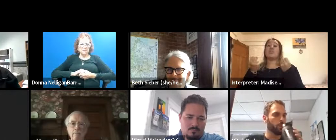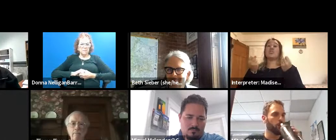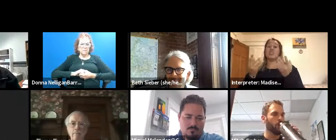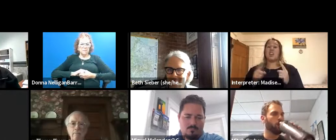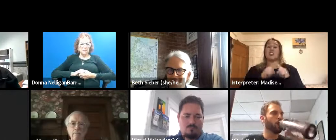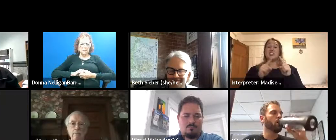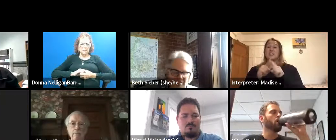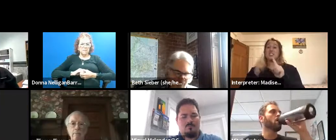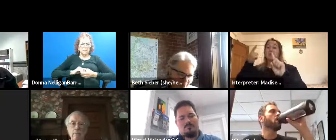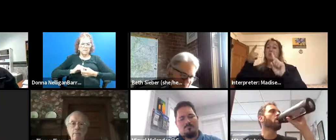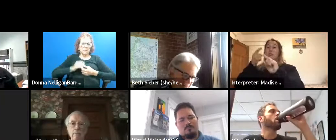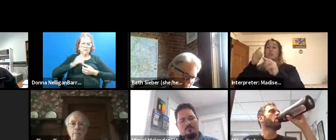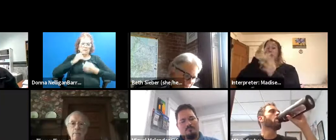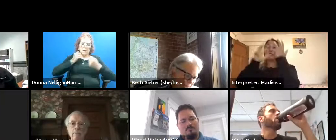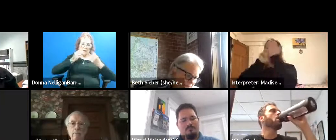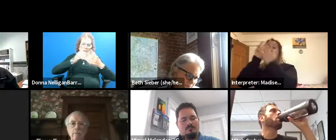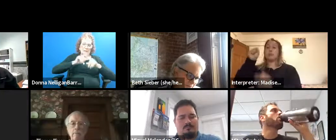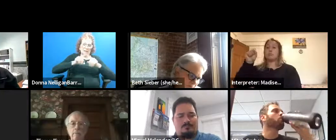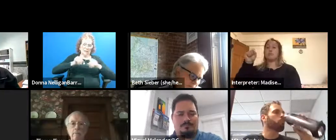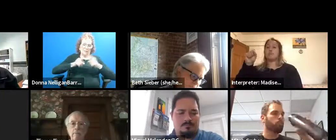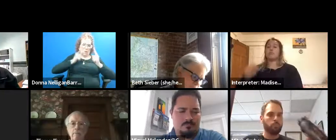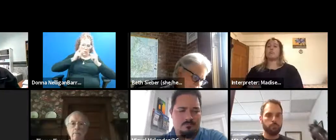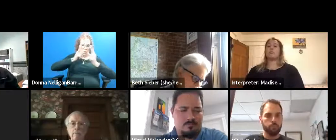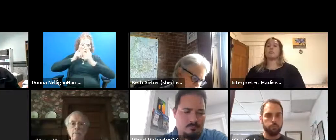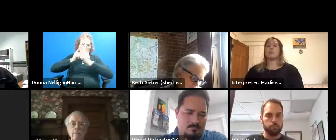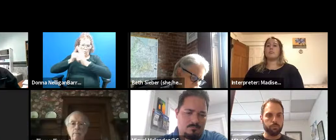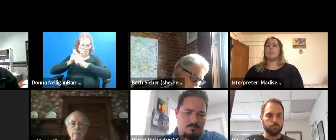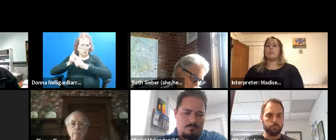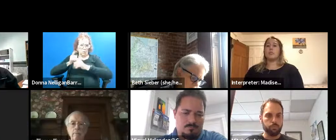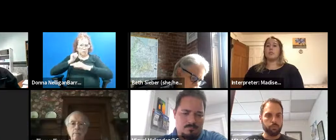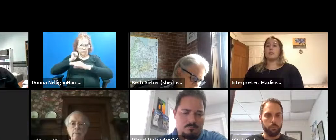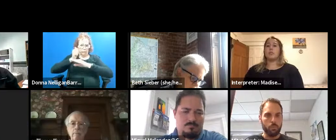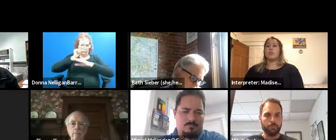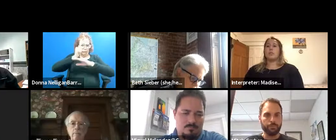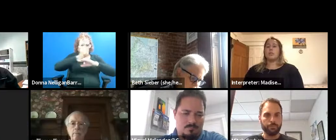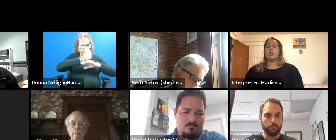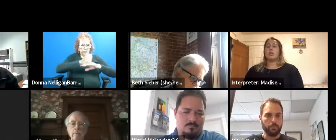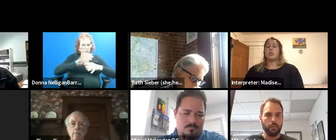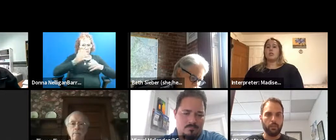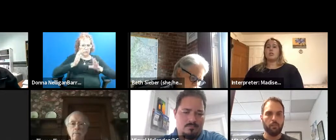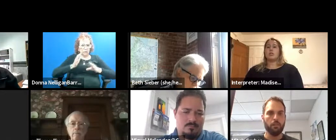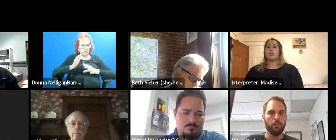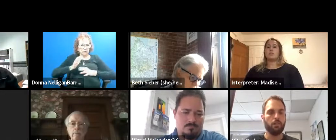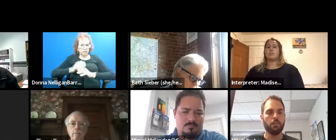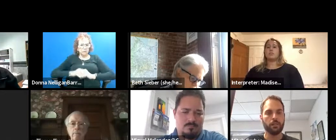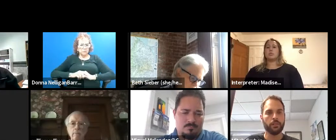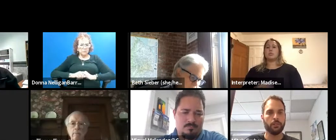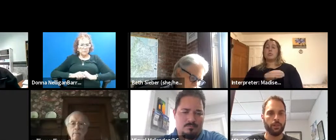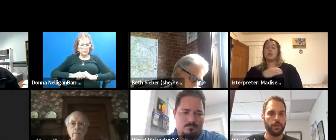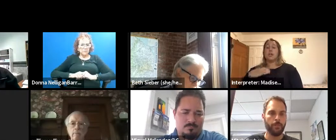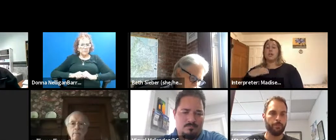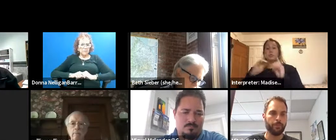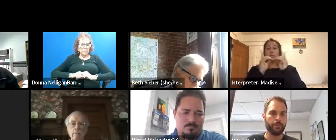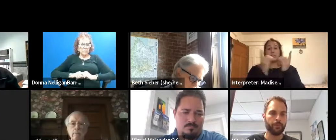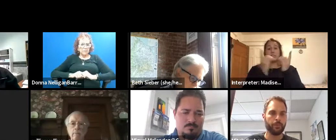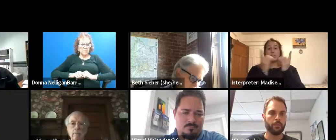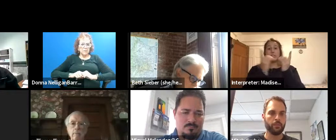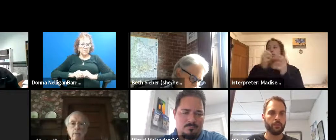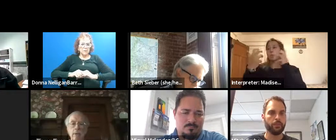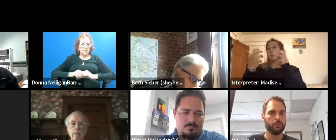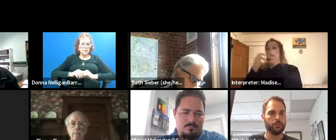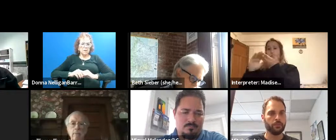One, that the service center districts don't perfectly line up with our council districts.